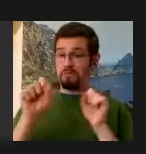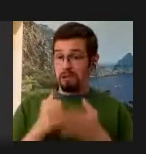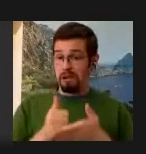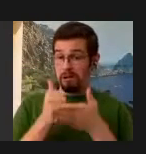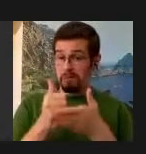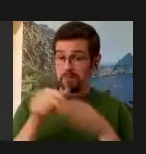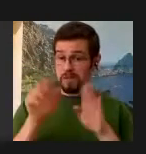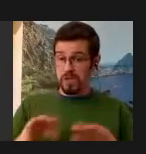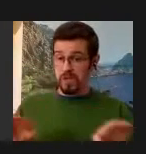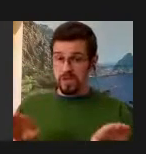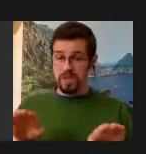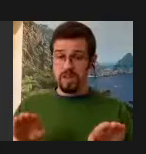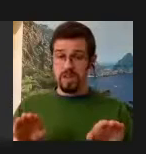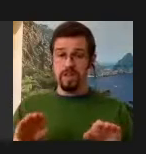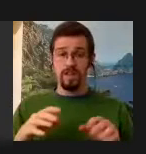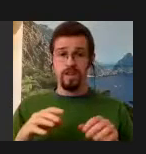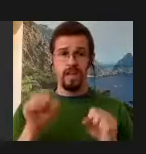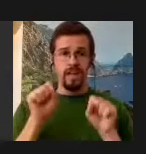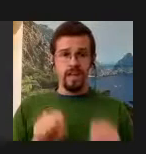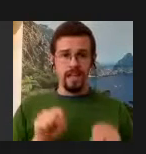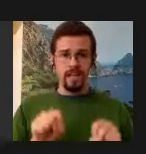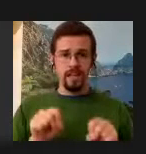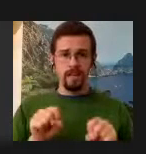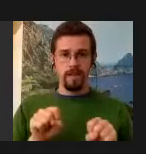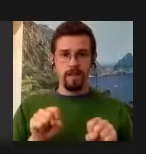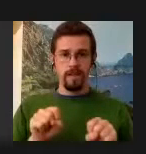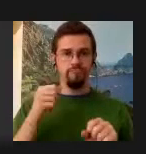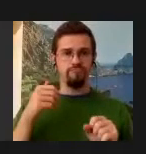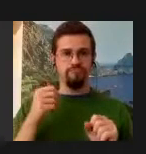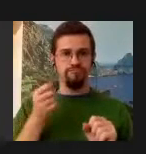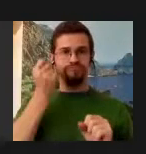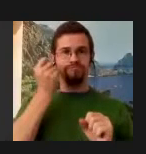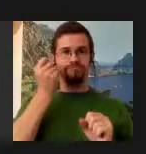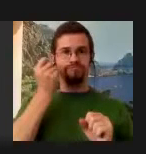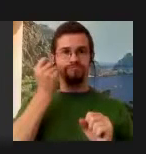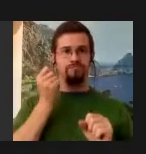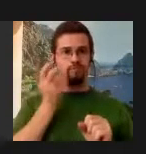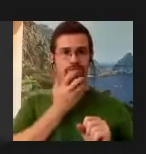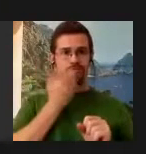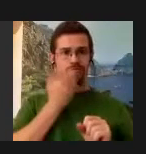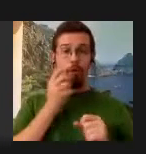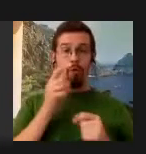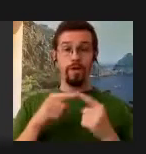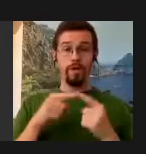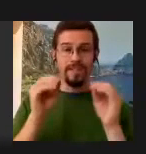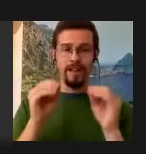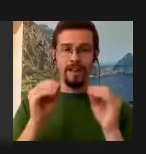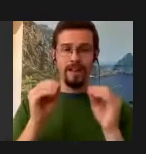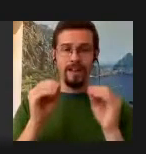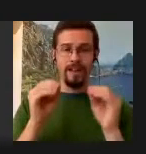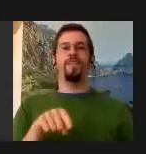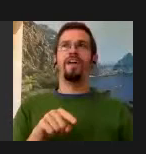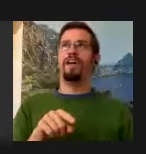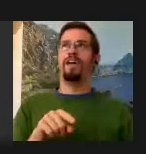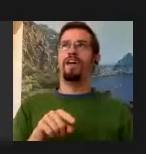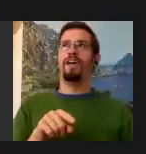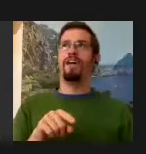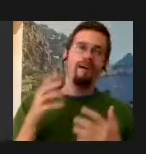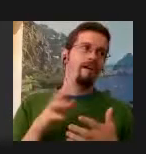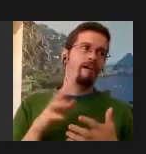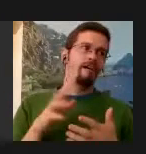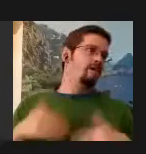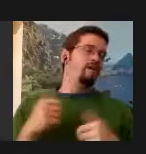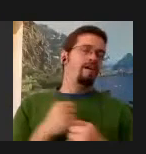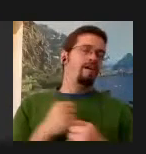and she even cried, you know, when she was teaching them. And they loved her a lot. And that's